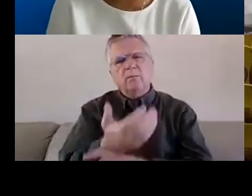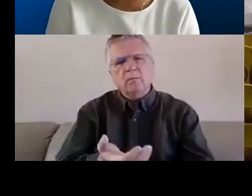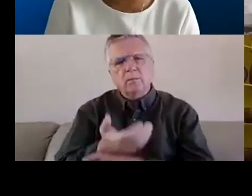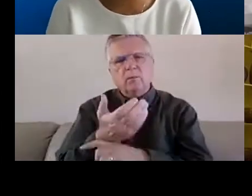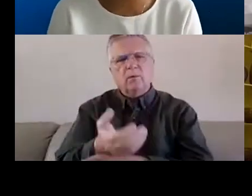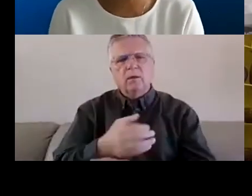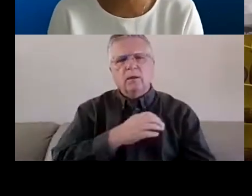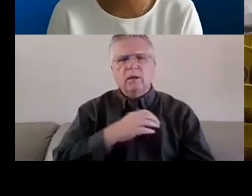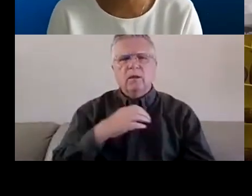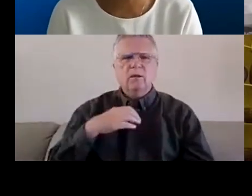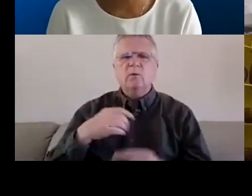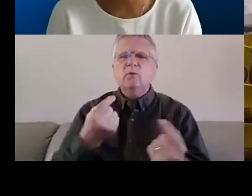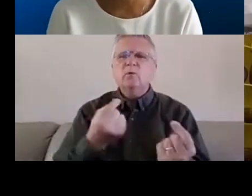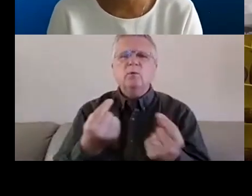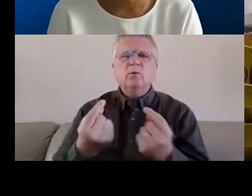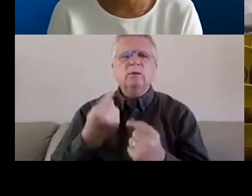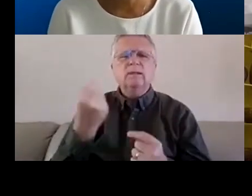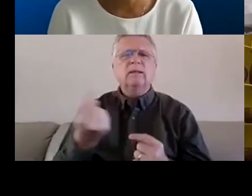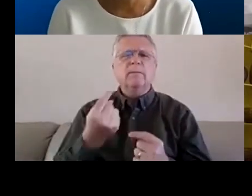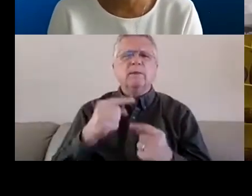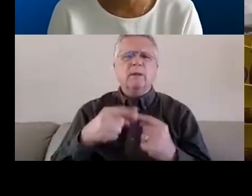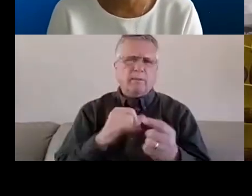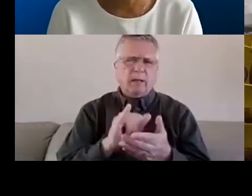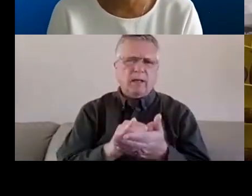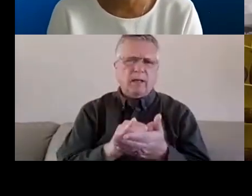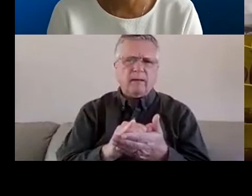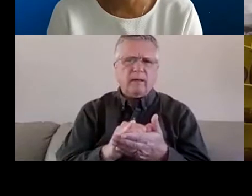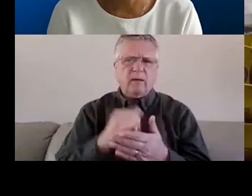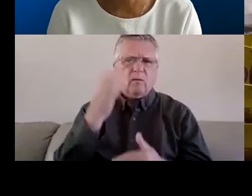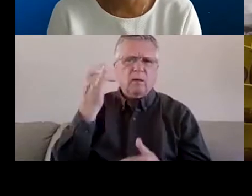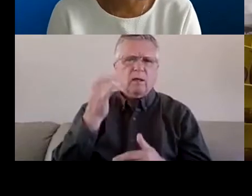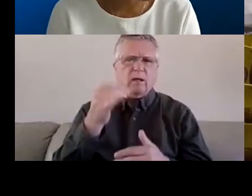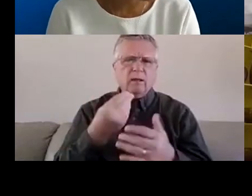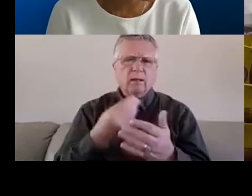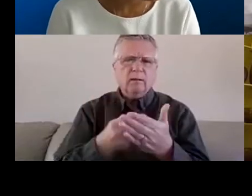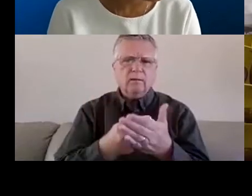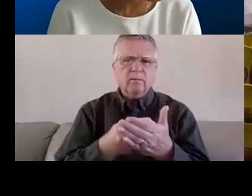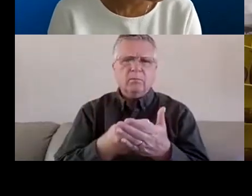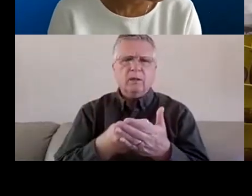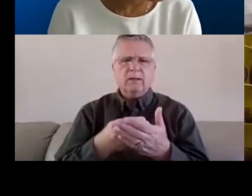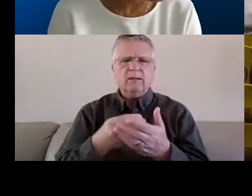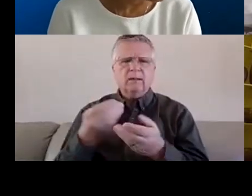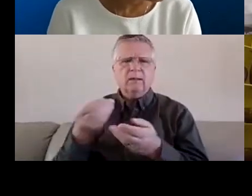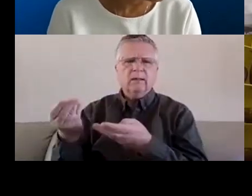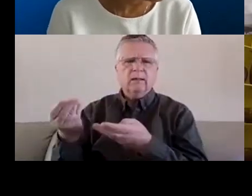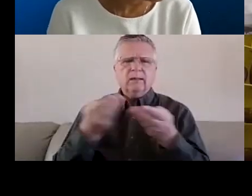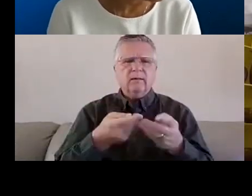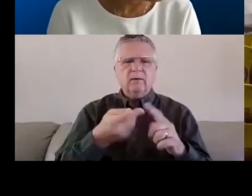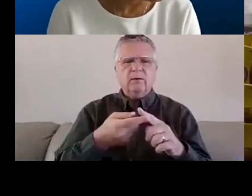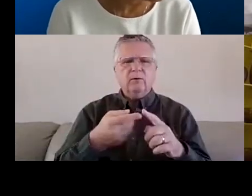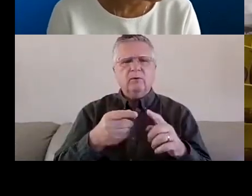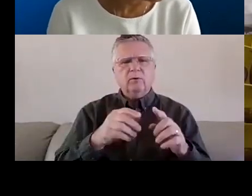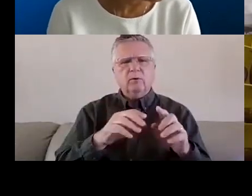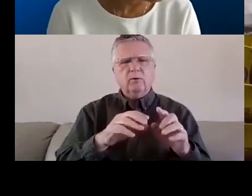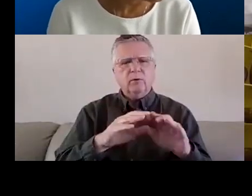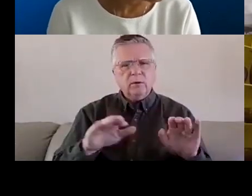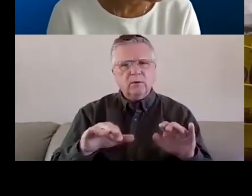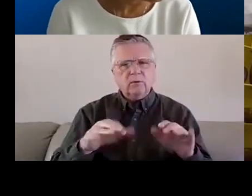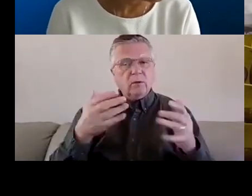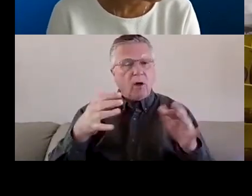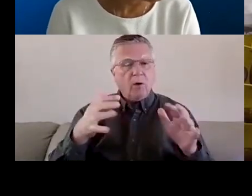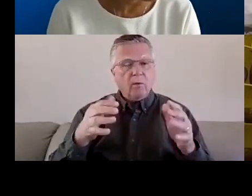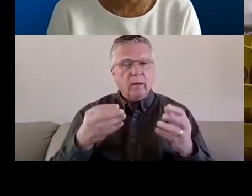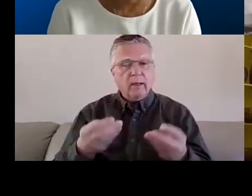do something about this, as funds are available and allocated to these children already, and they can be